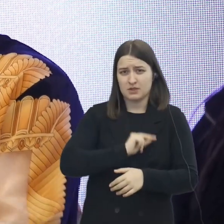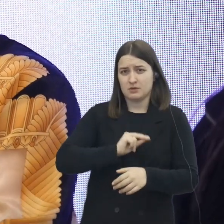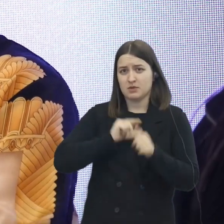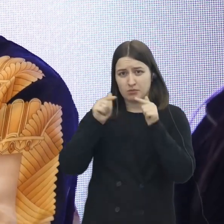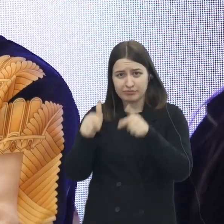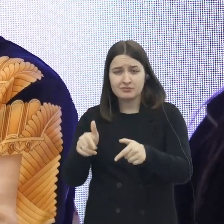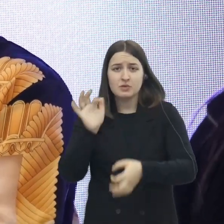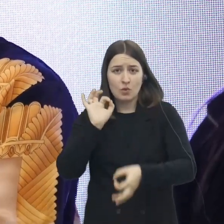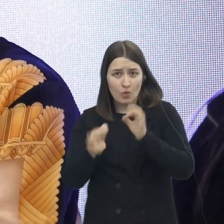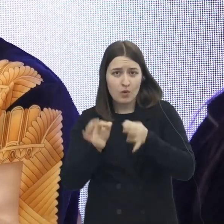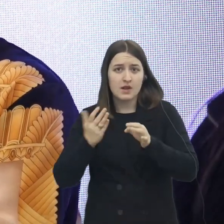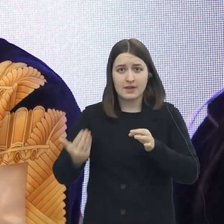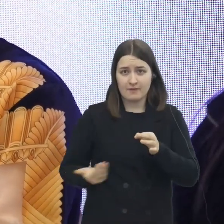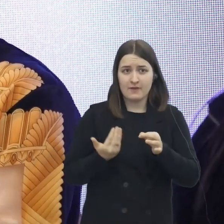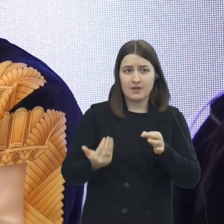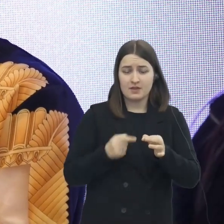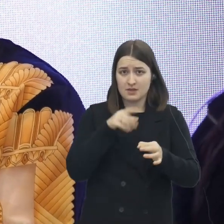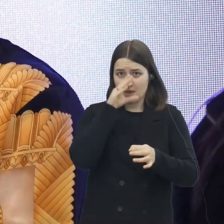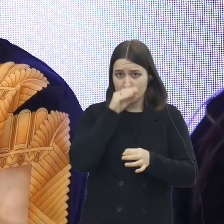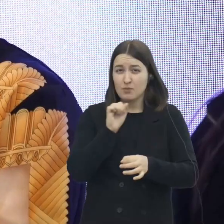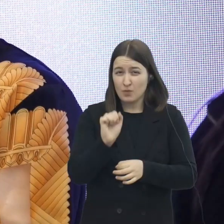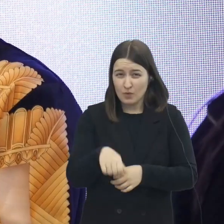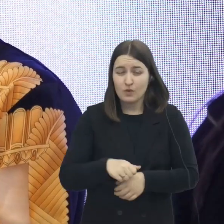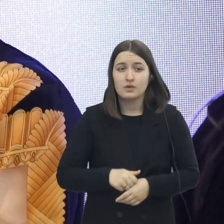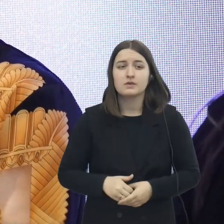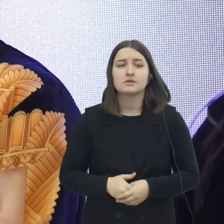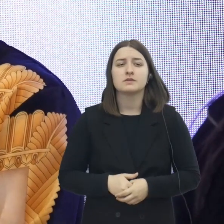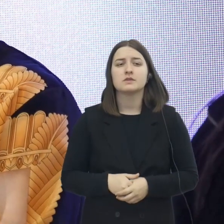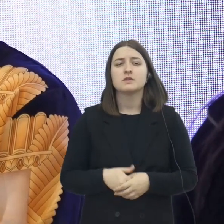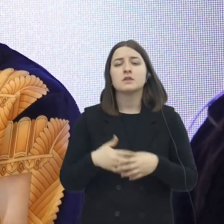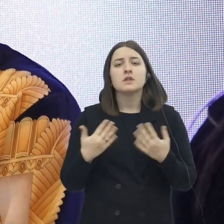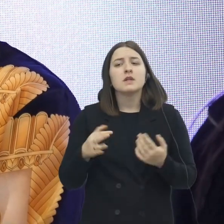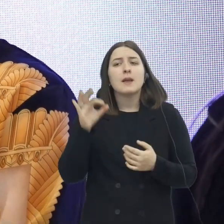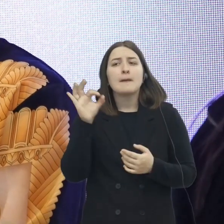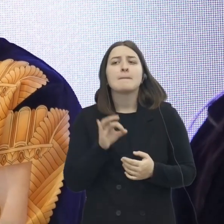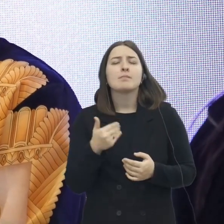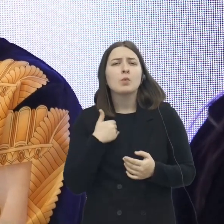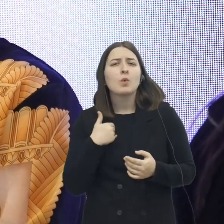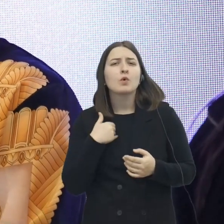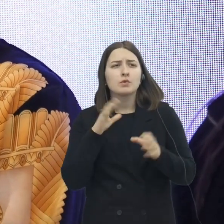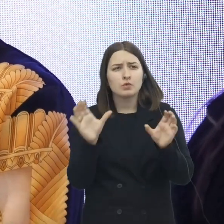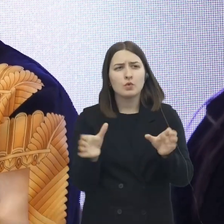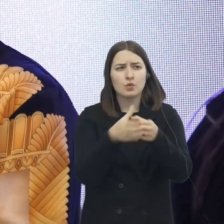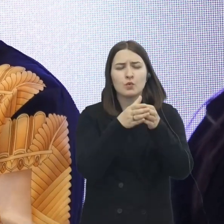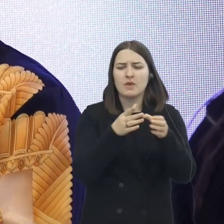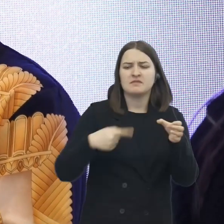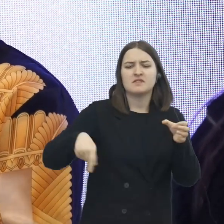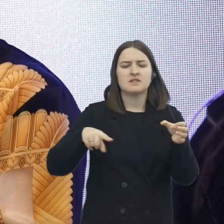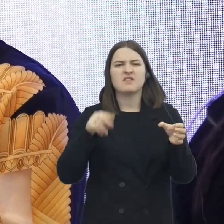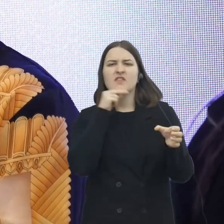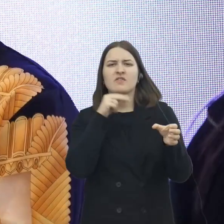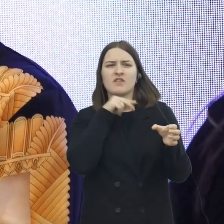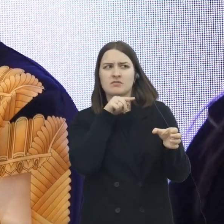there needs to be a group that is blamed for that. Like at the moment it's very often like gender ideology